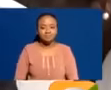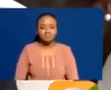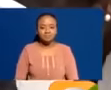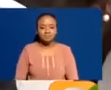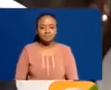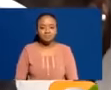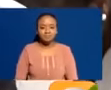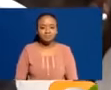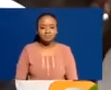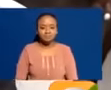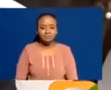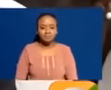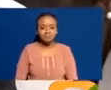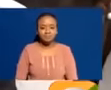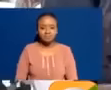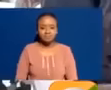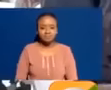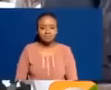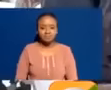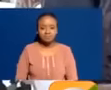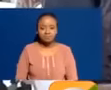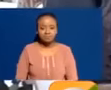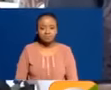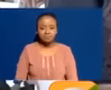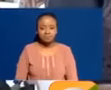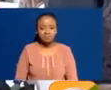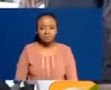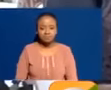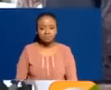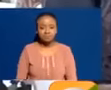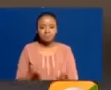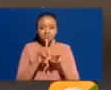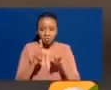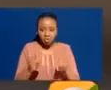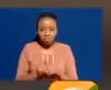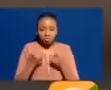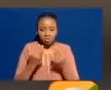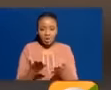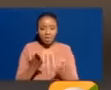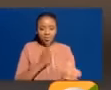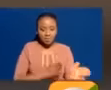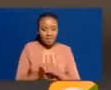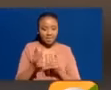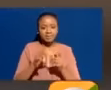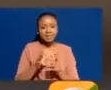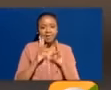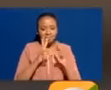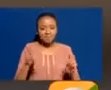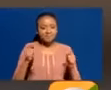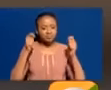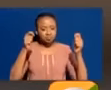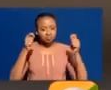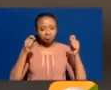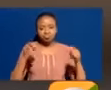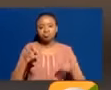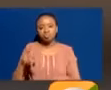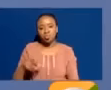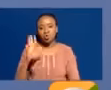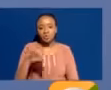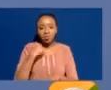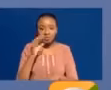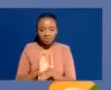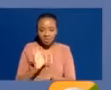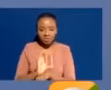at Ridgeways Baptist Church on Sunday afternoon, has also planned a peaceful protest from the church to the scene of the crime on